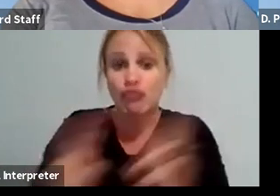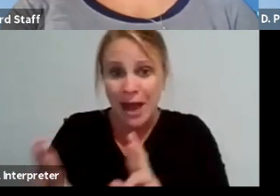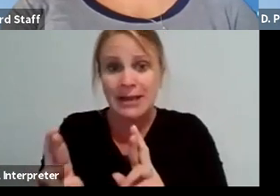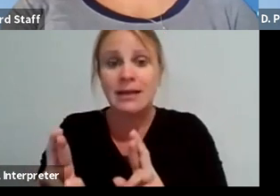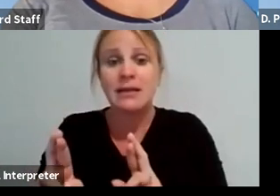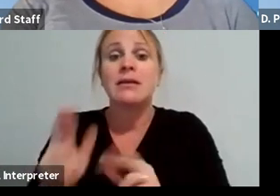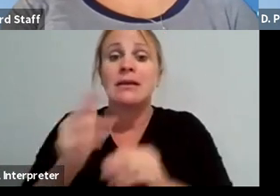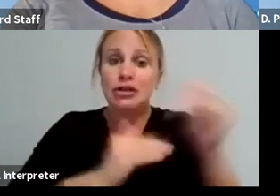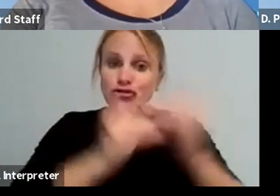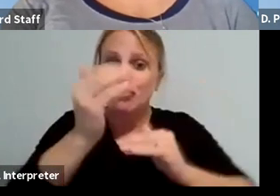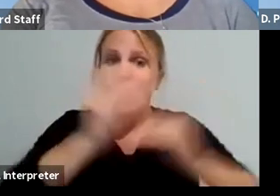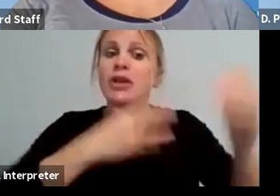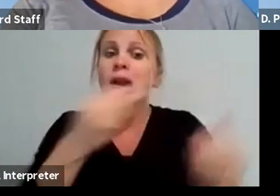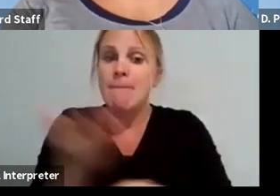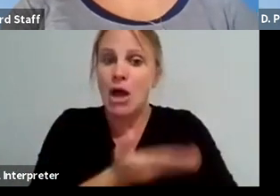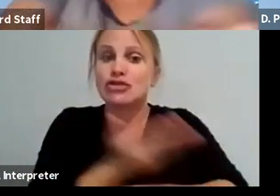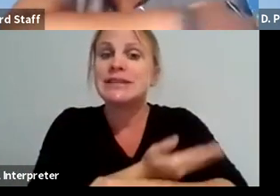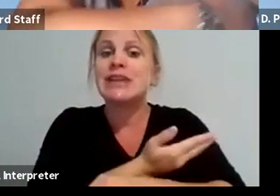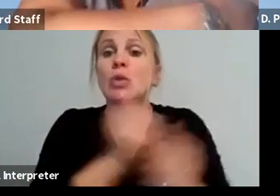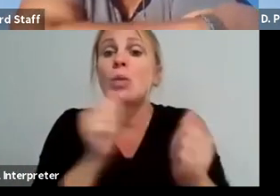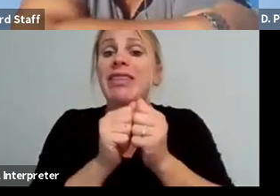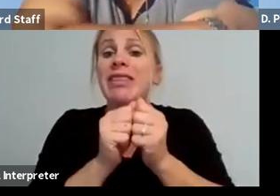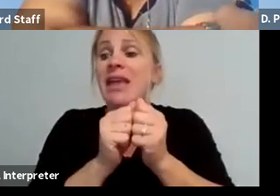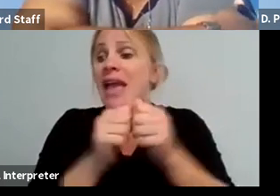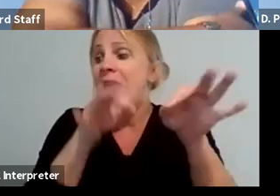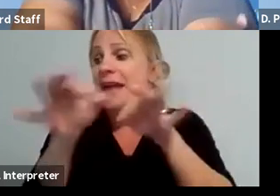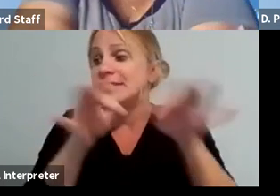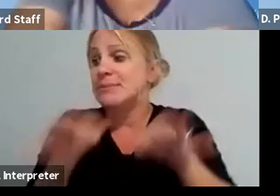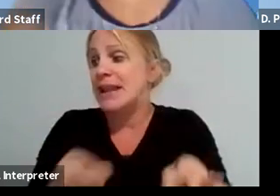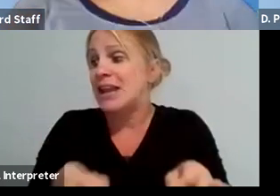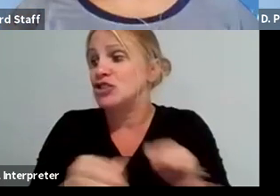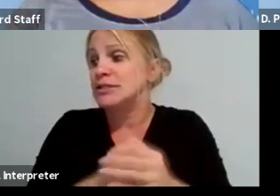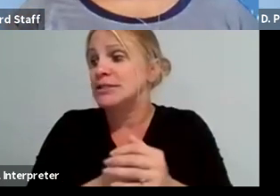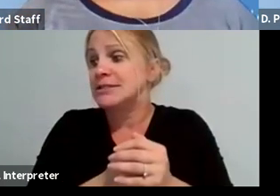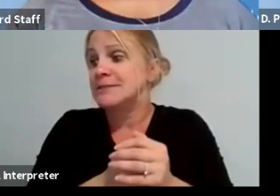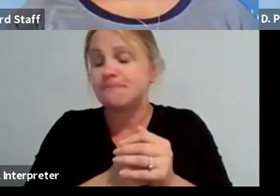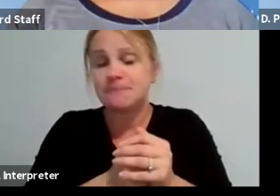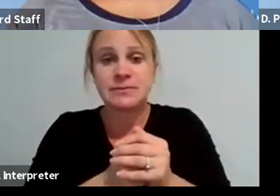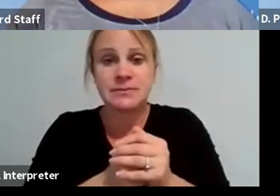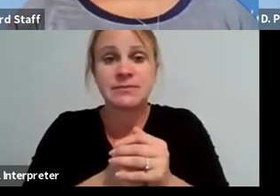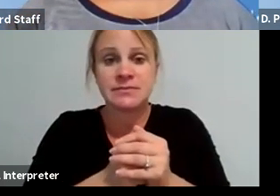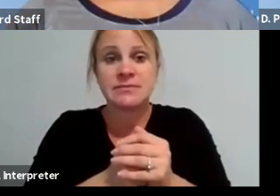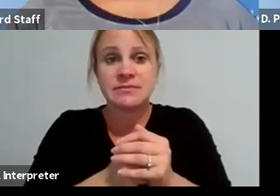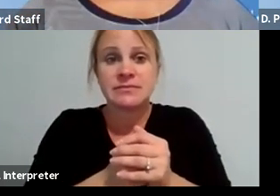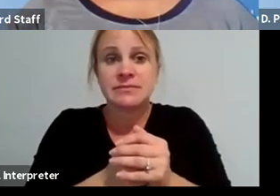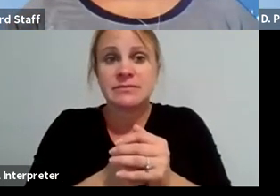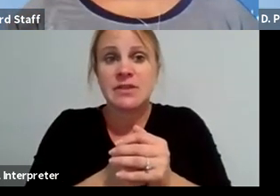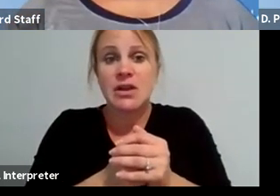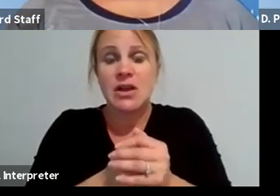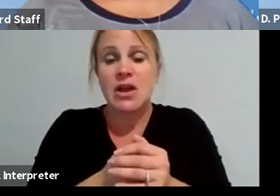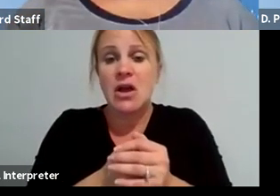slash modernization, along with explanations of why certain projects are lingering or